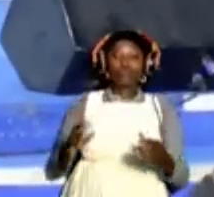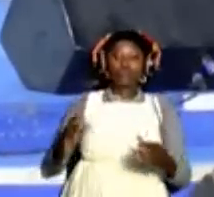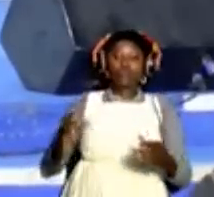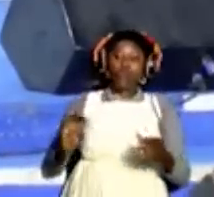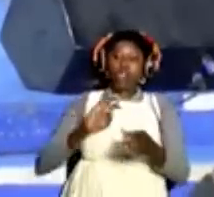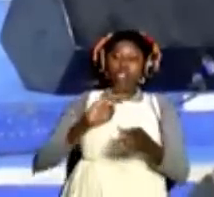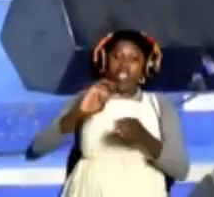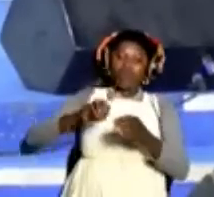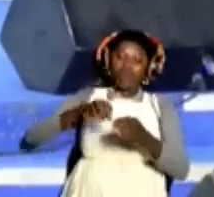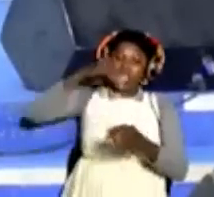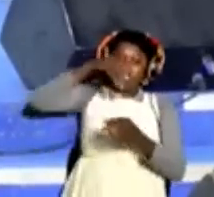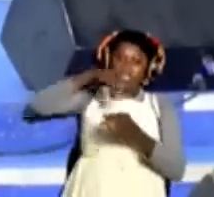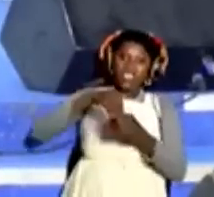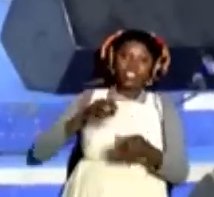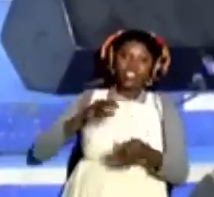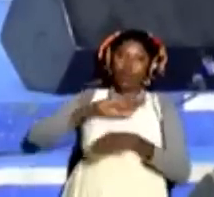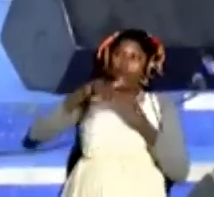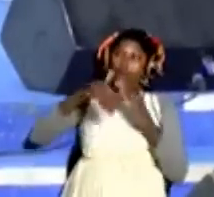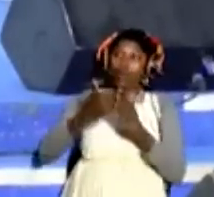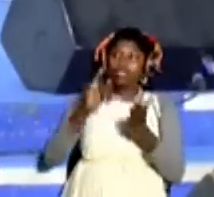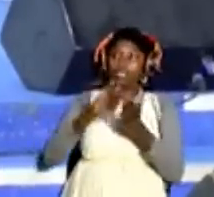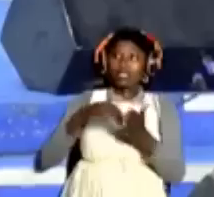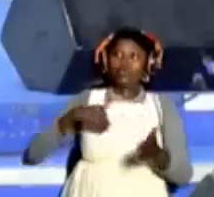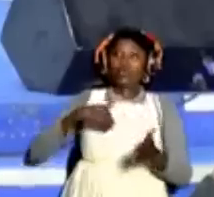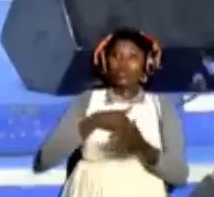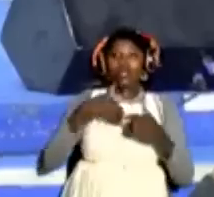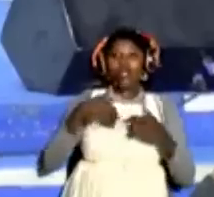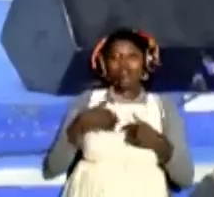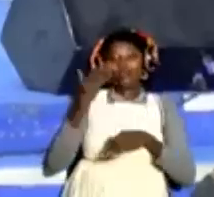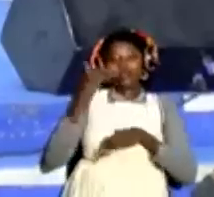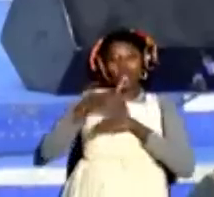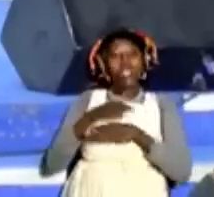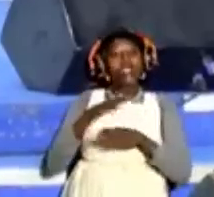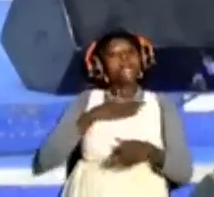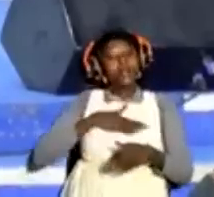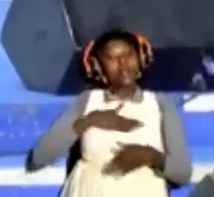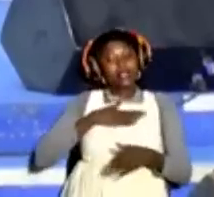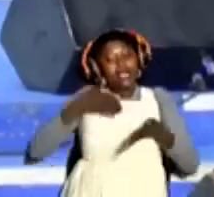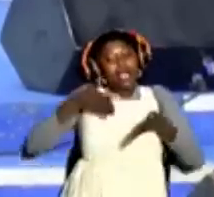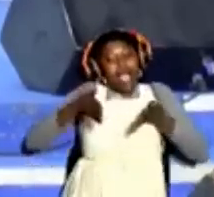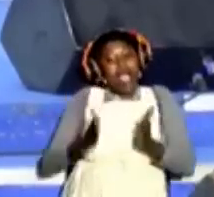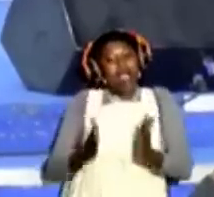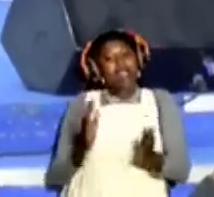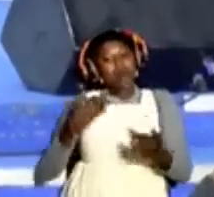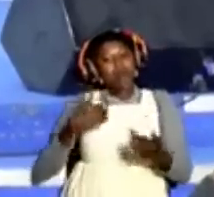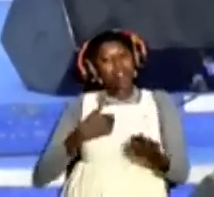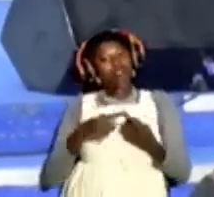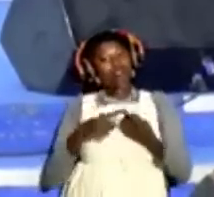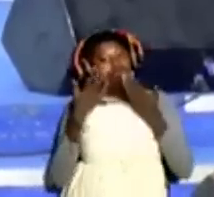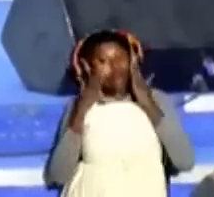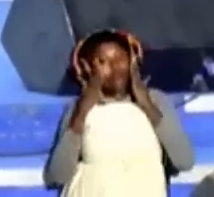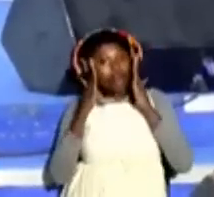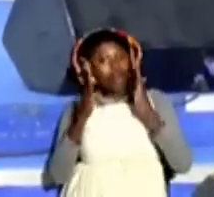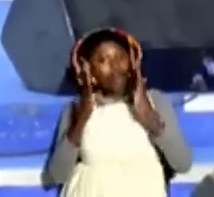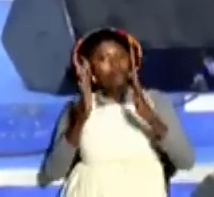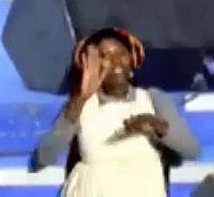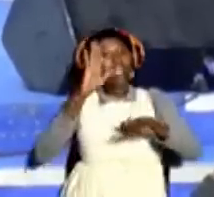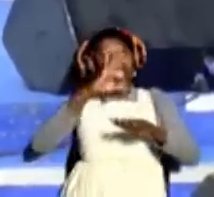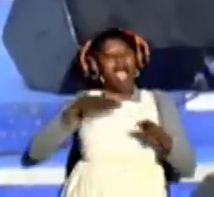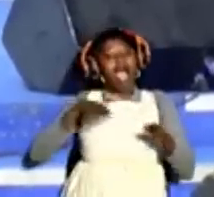do tonight. So you permit me to just focus on it as we